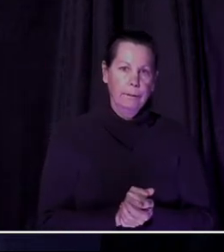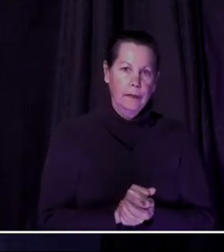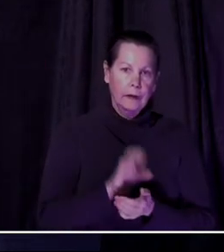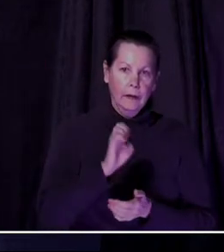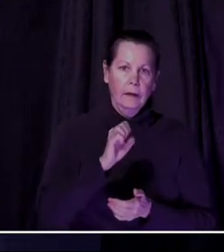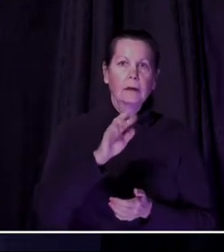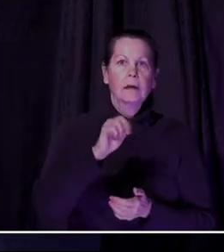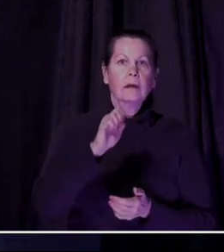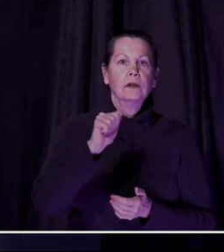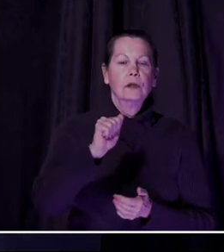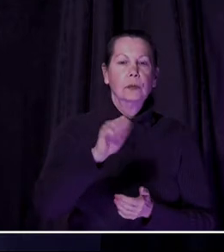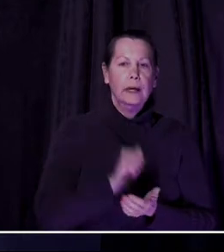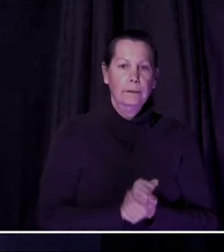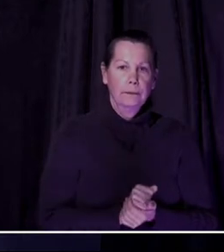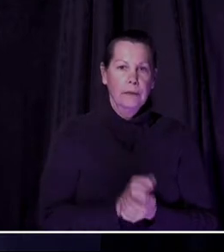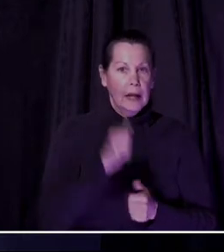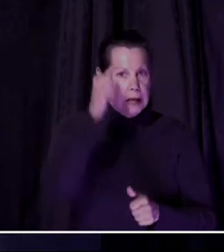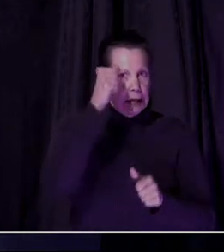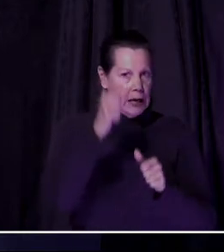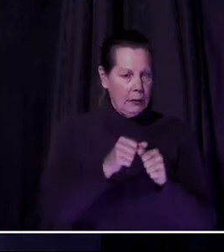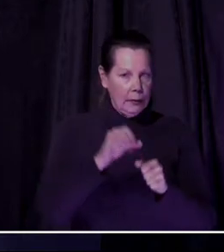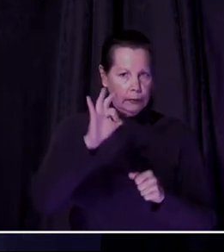Caesarea. Now remember,